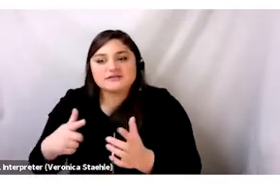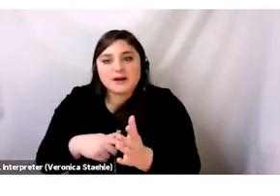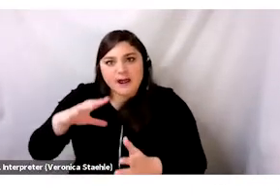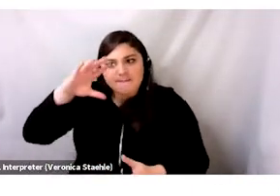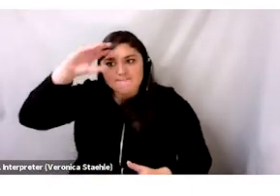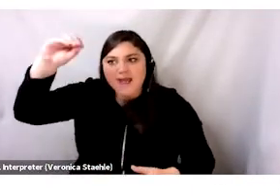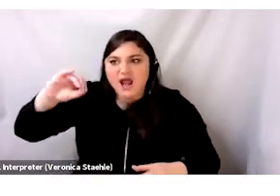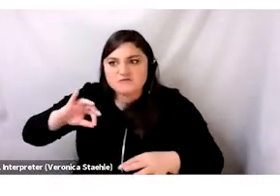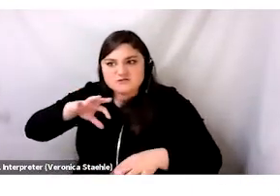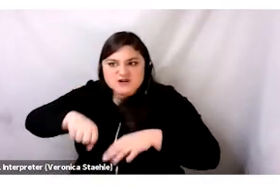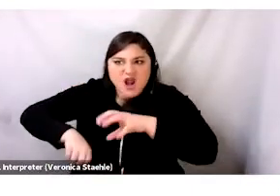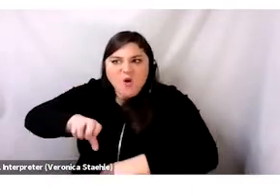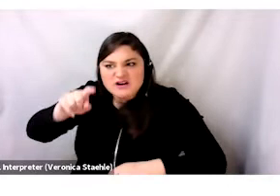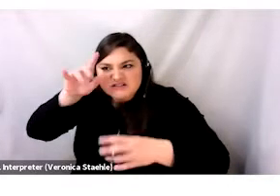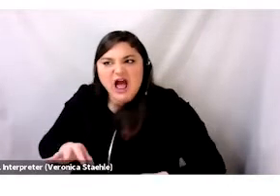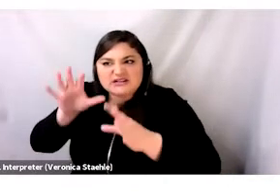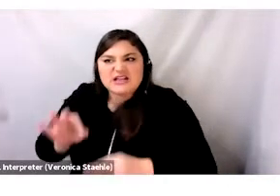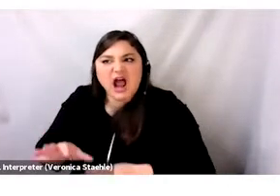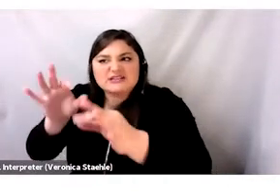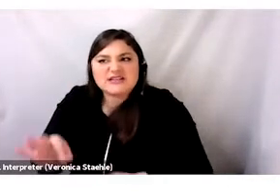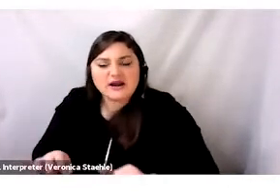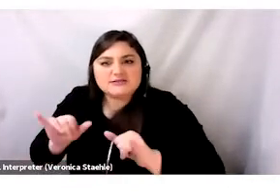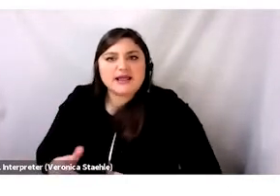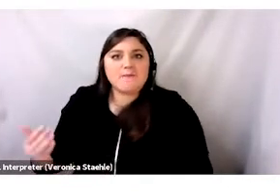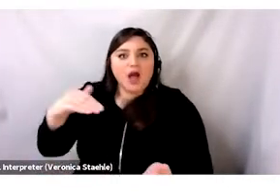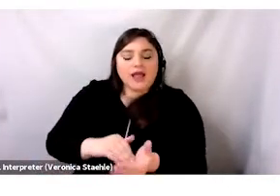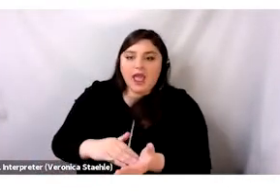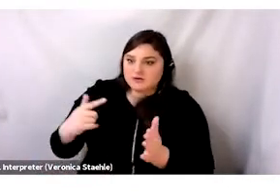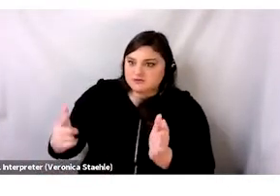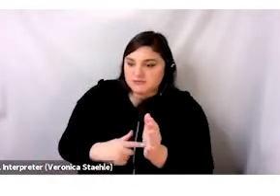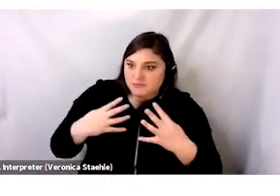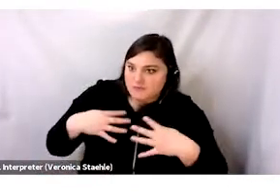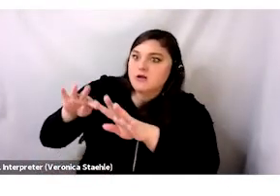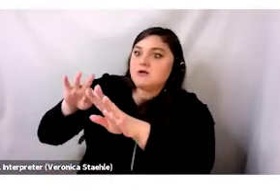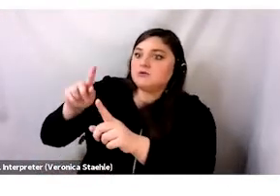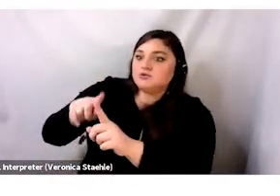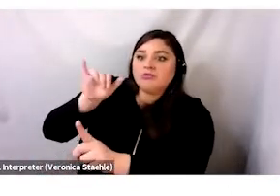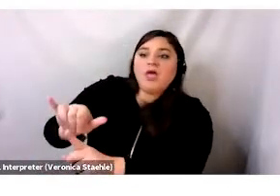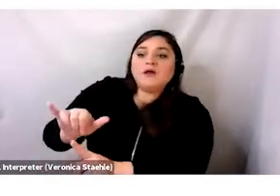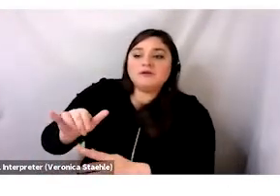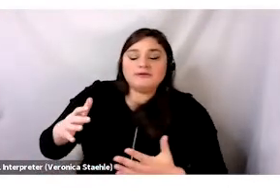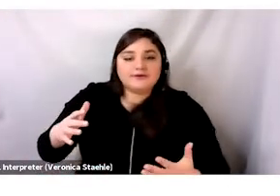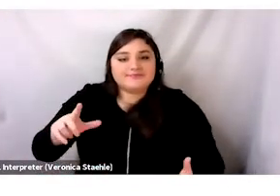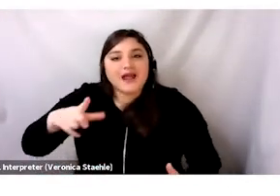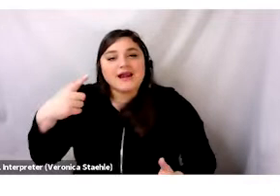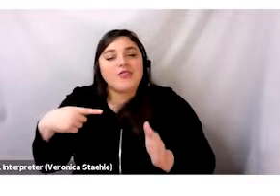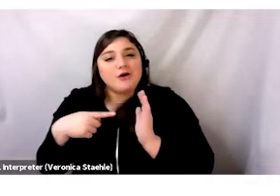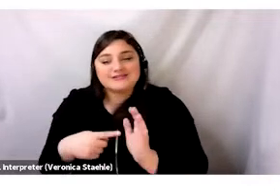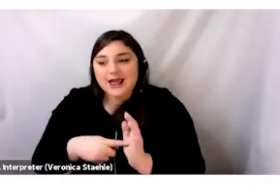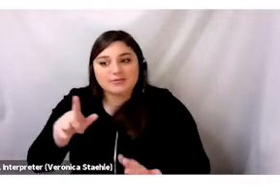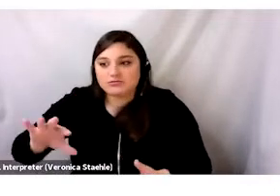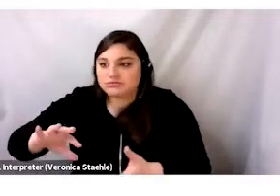key decisions when it comes to what the group will do next. So that's an example of the kind